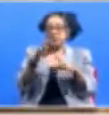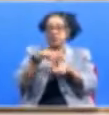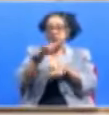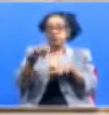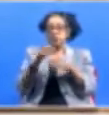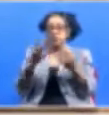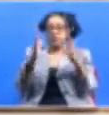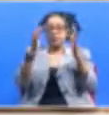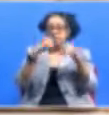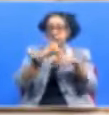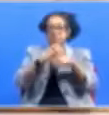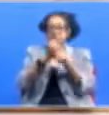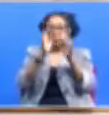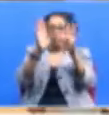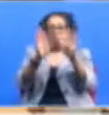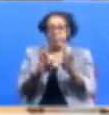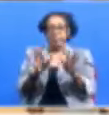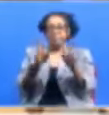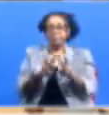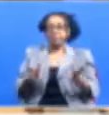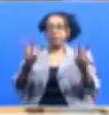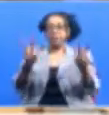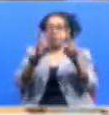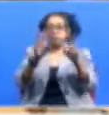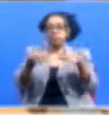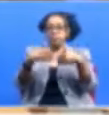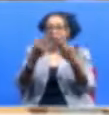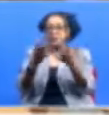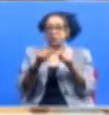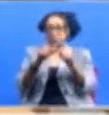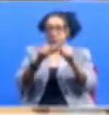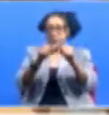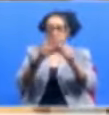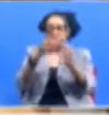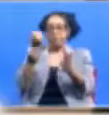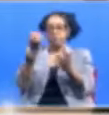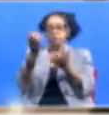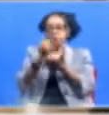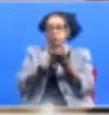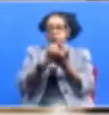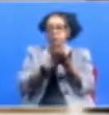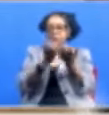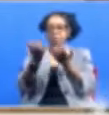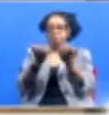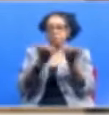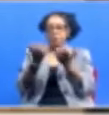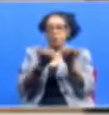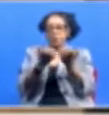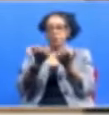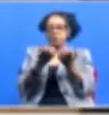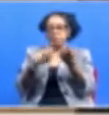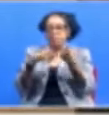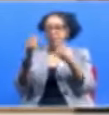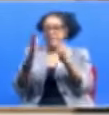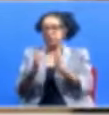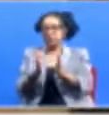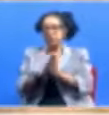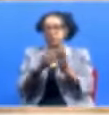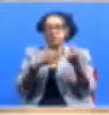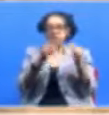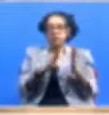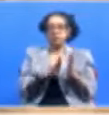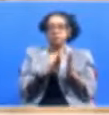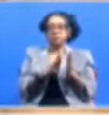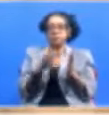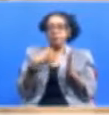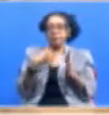it the most important value to provide sustainable direct coffee business for both buyers and sellers by bringing better quality coffee